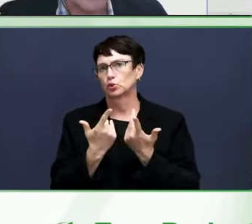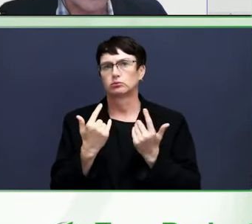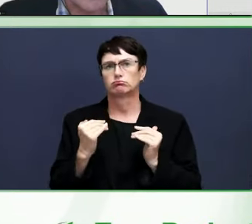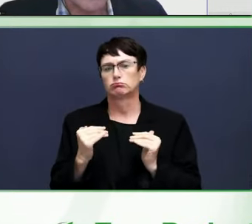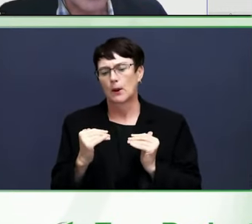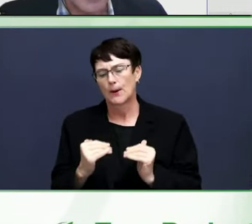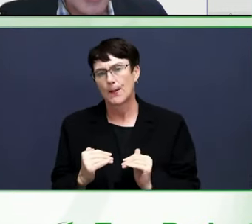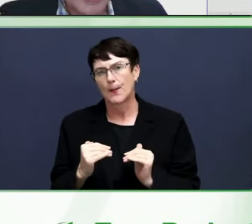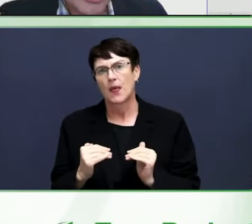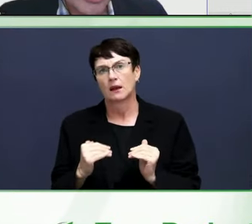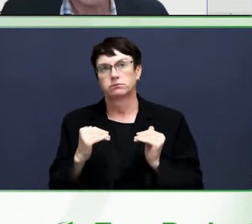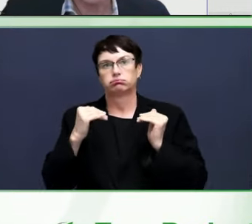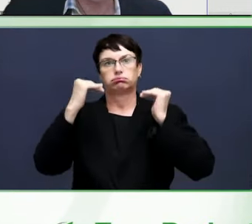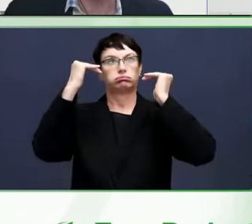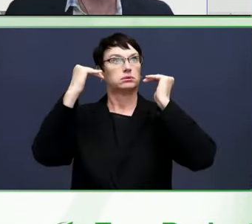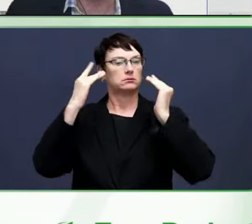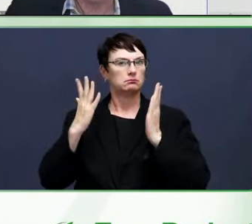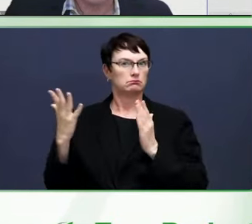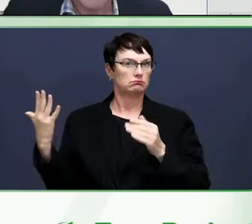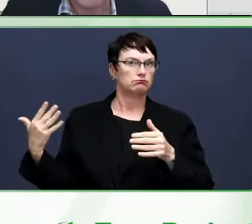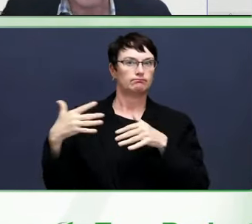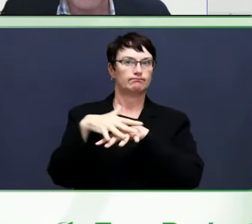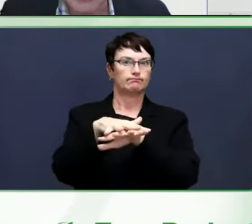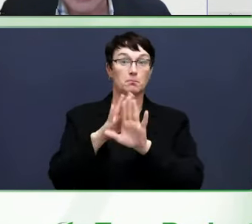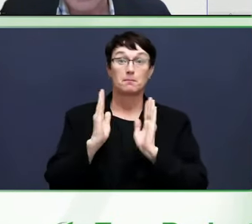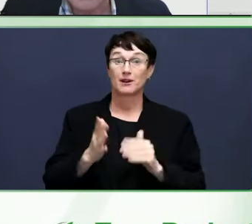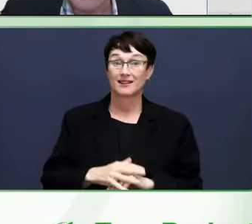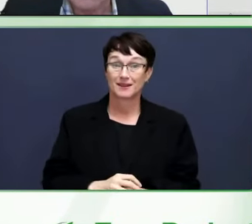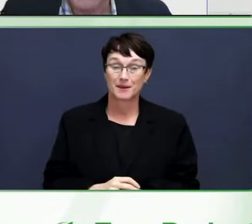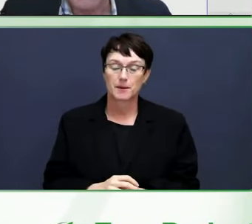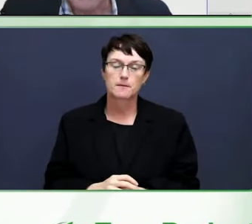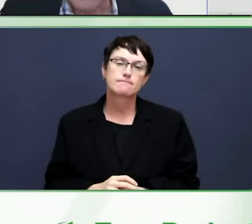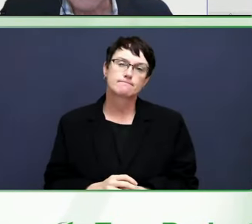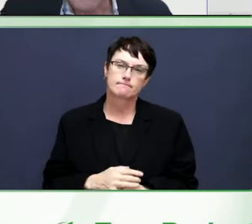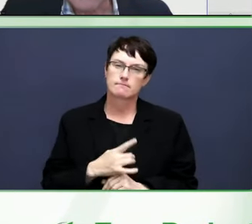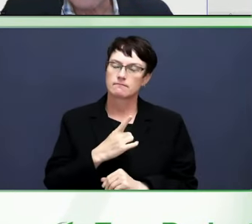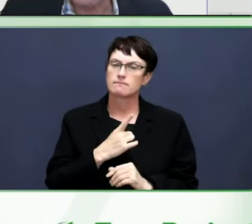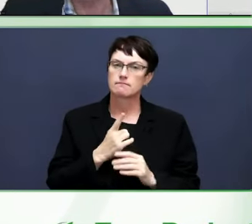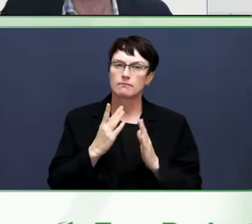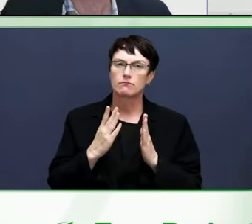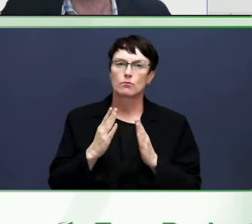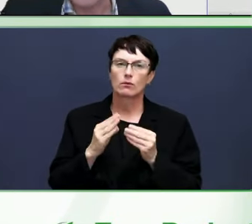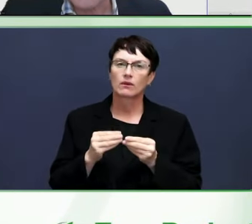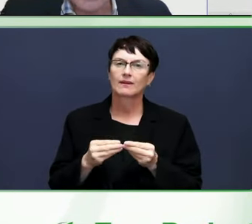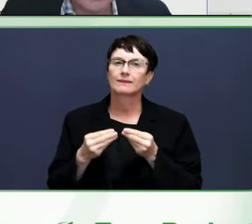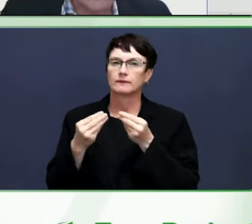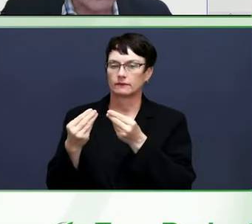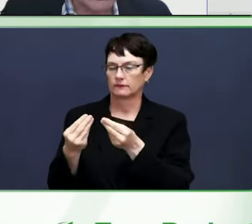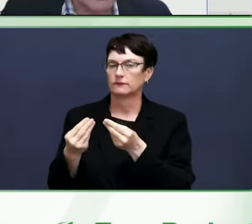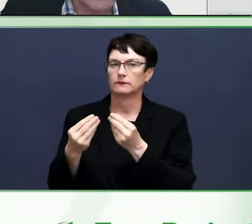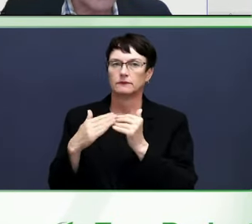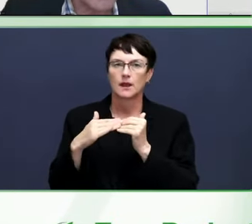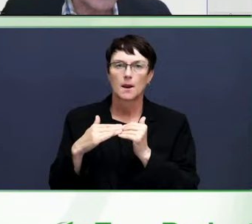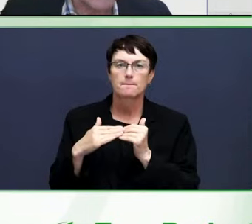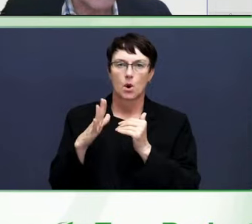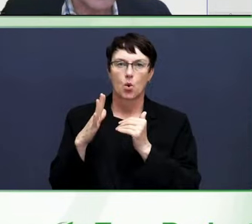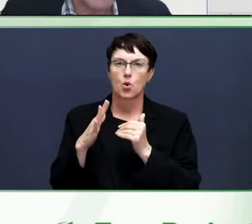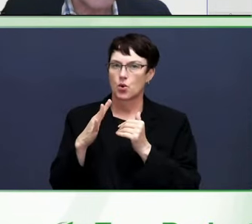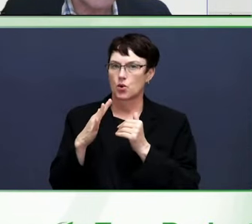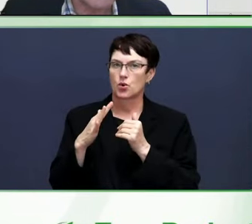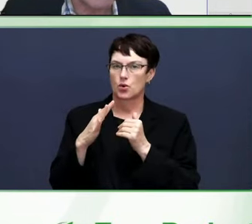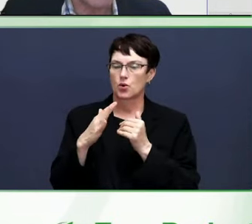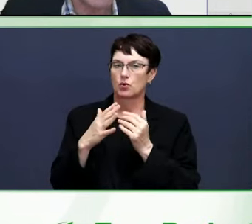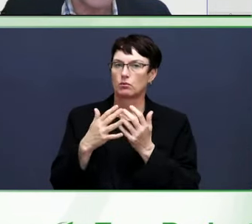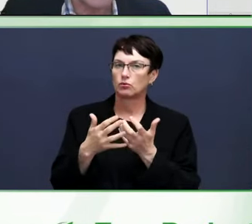and support, in addition to the specific educational attention due to disabilities or